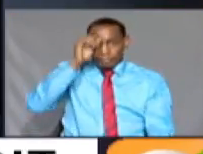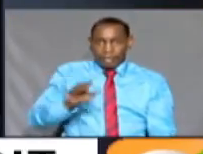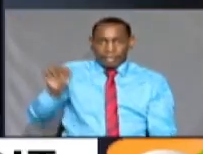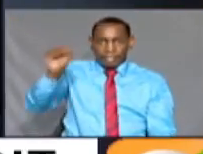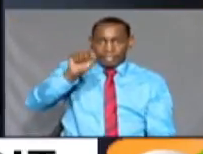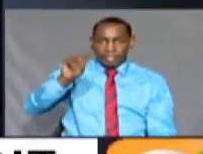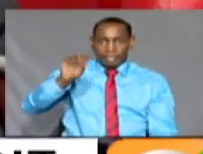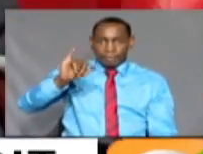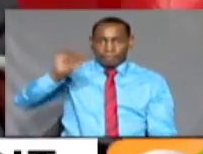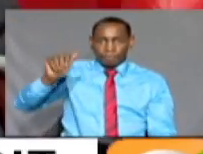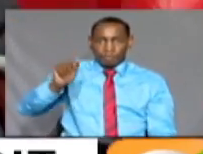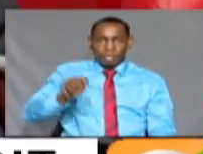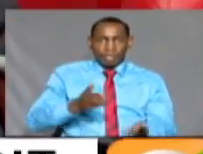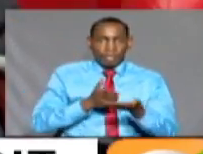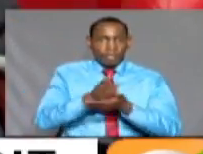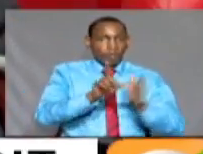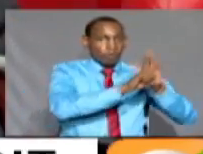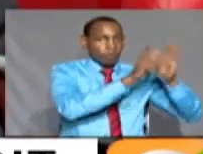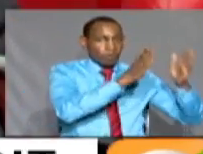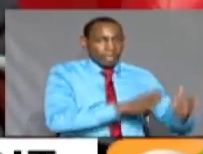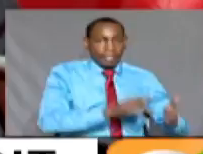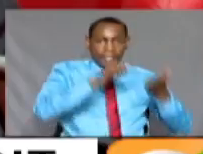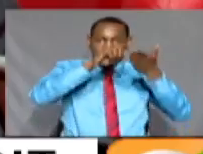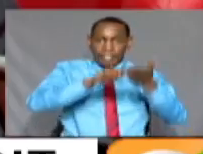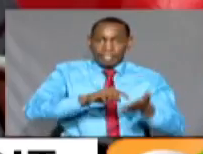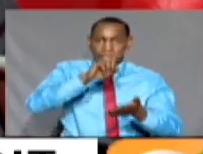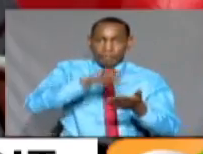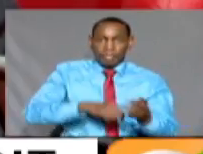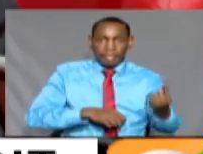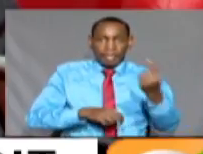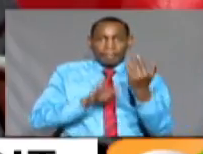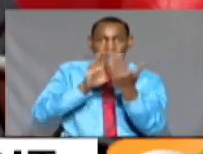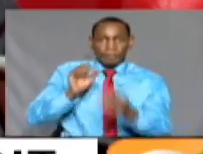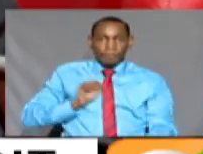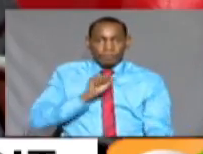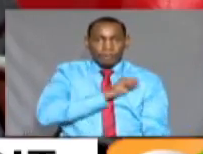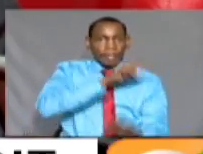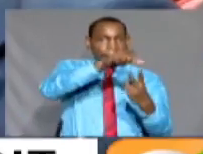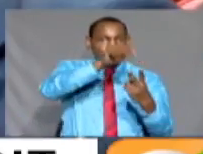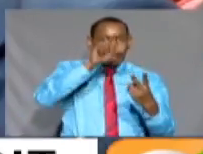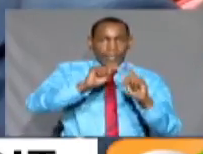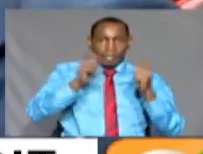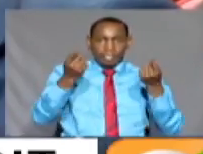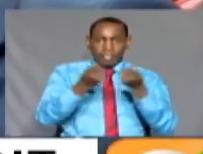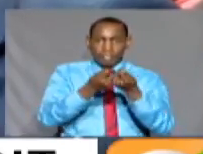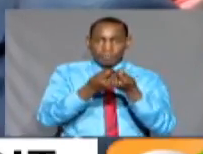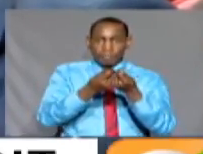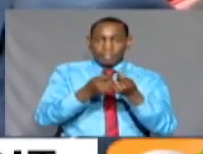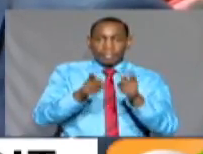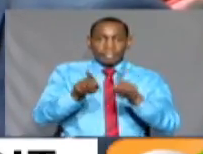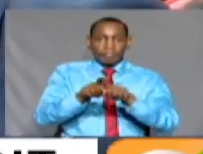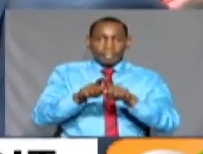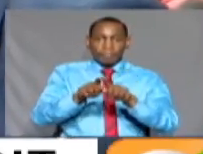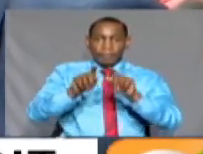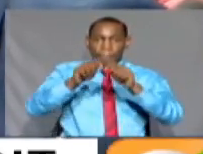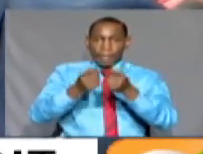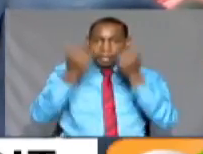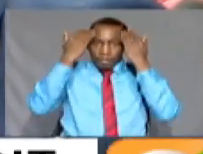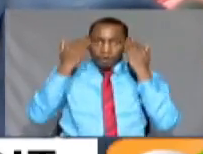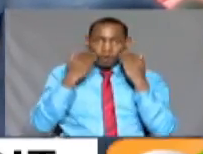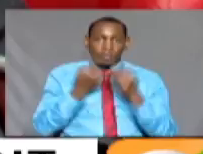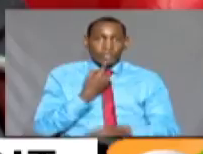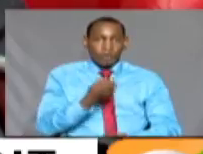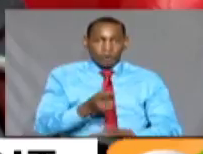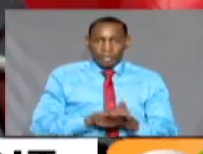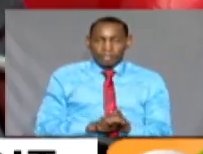Granton Samboja, through lawyer Nelson Harvey, insisting an appearance before the Senate Select Committee will be in contempt of court. By the time of service